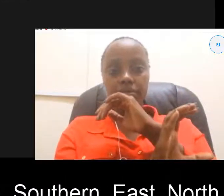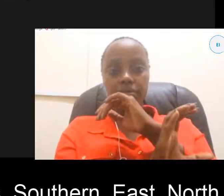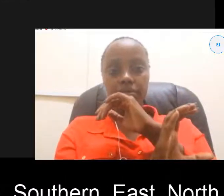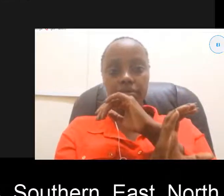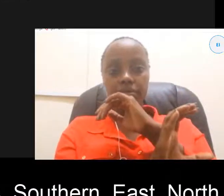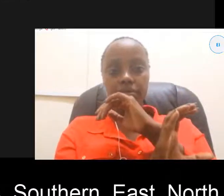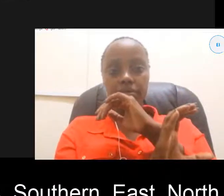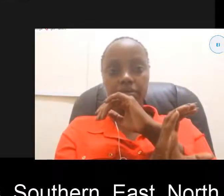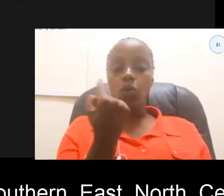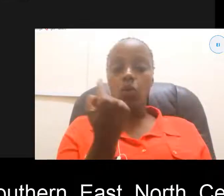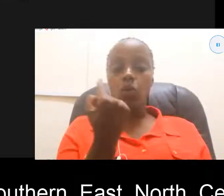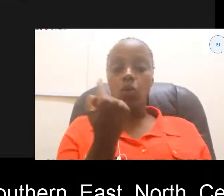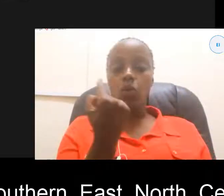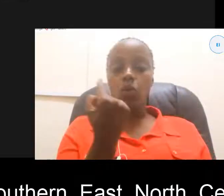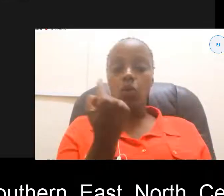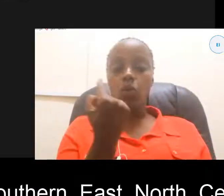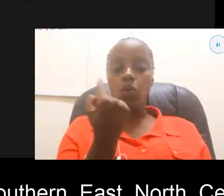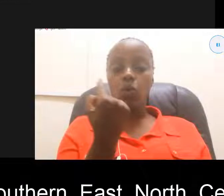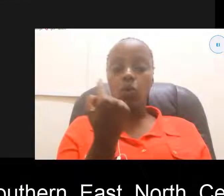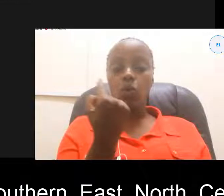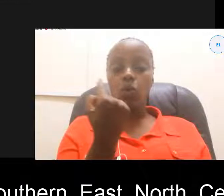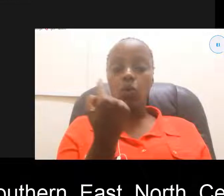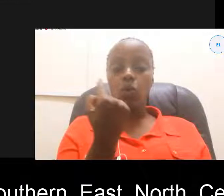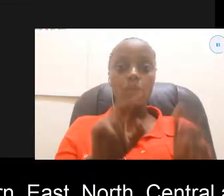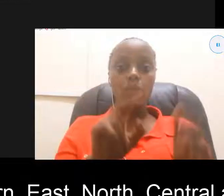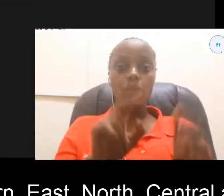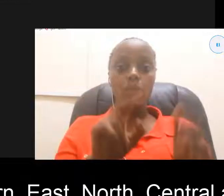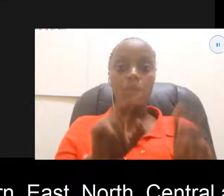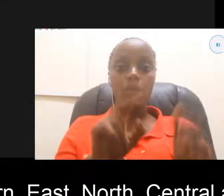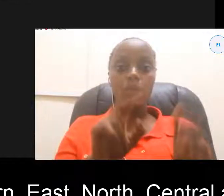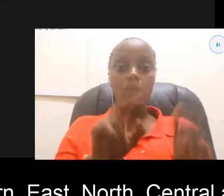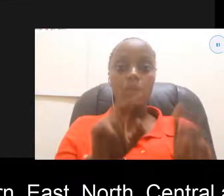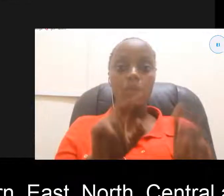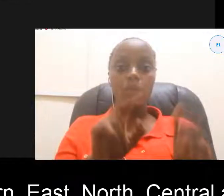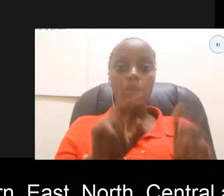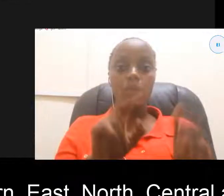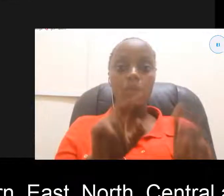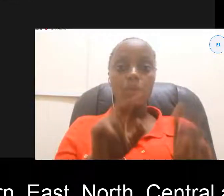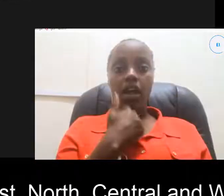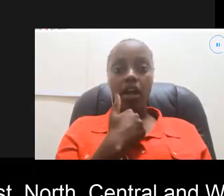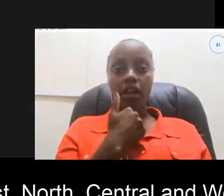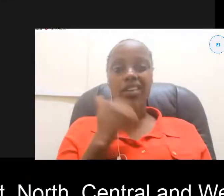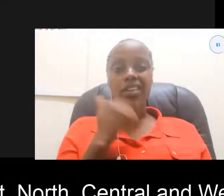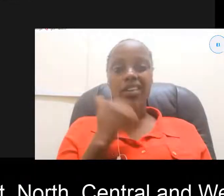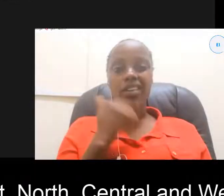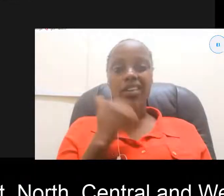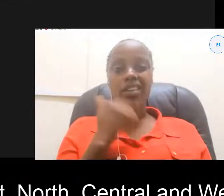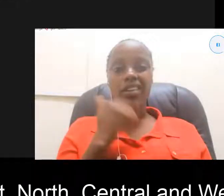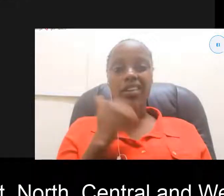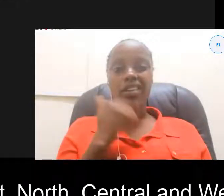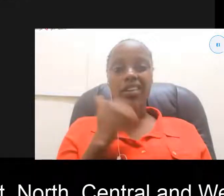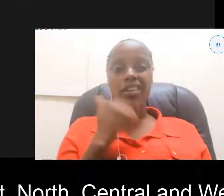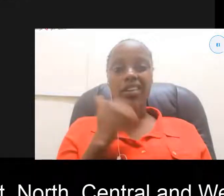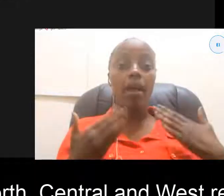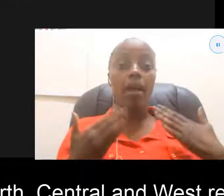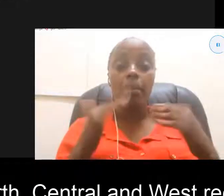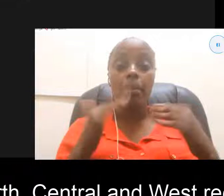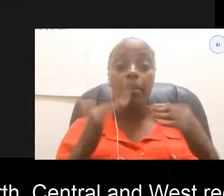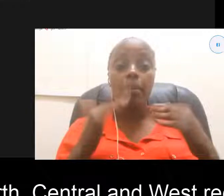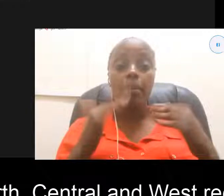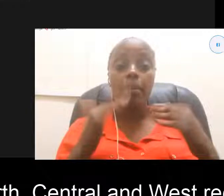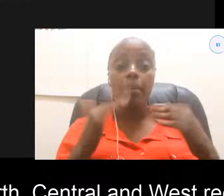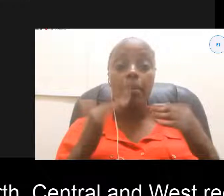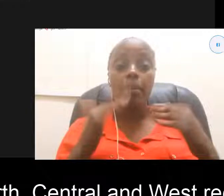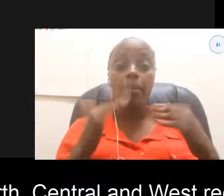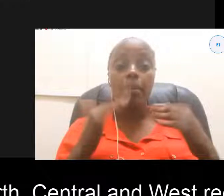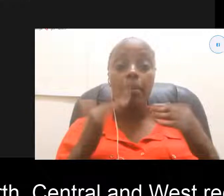record that UNICEF, we are so much impressed by the work